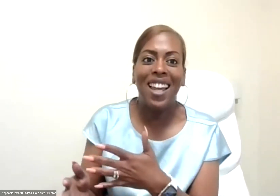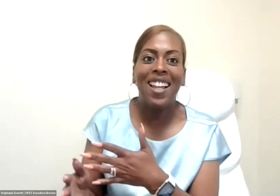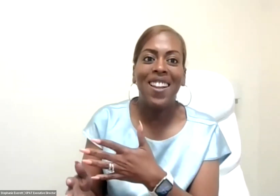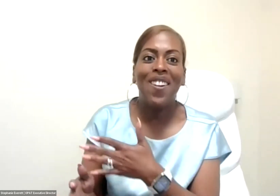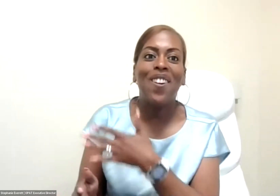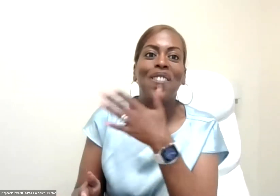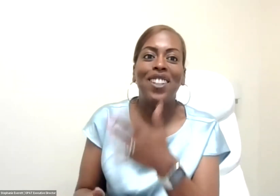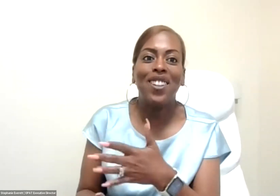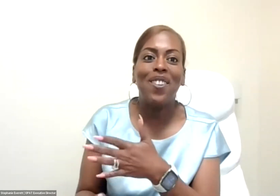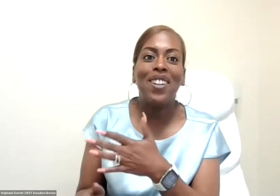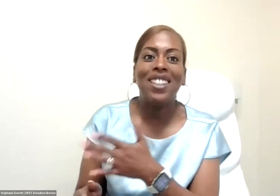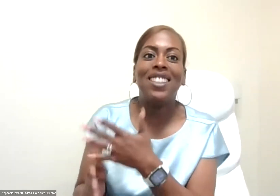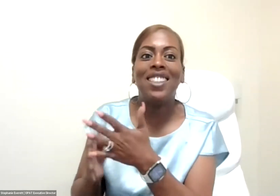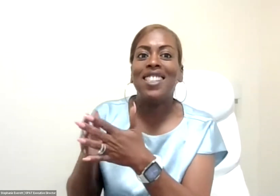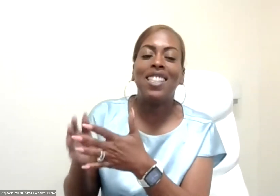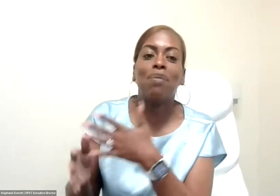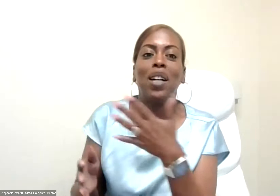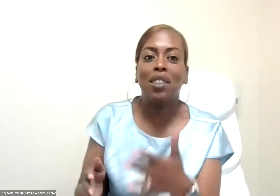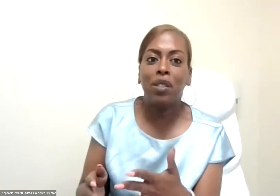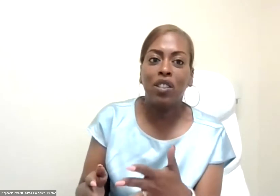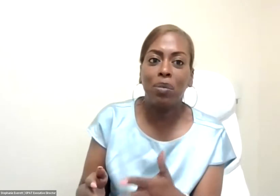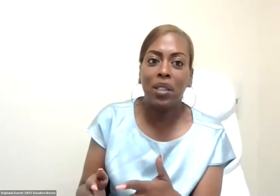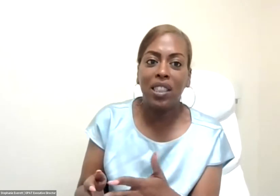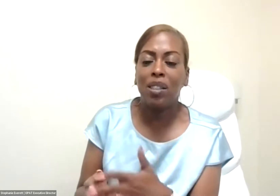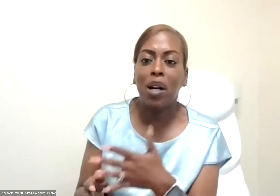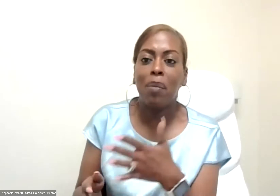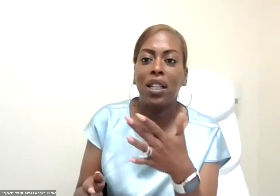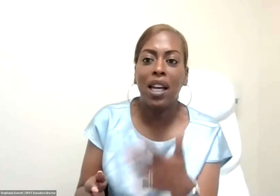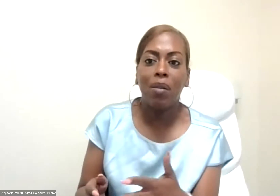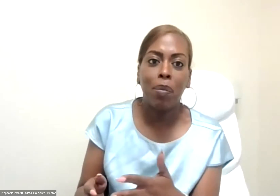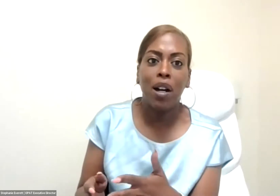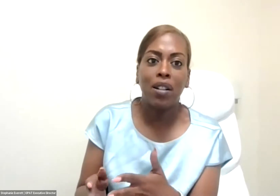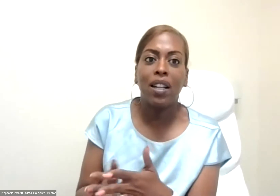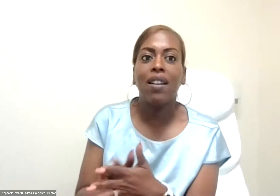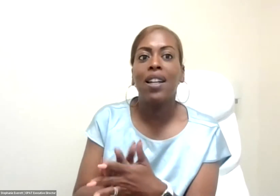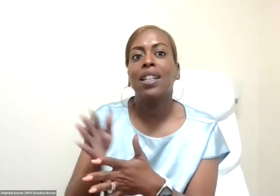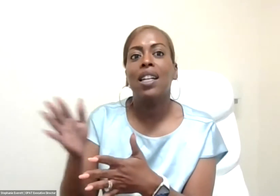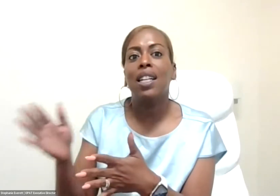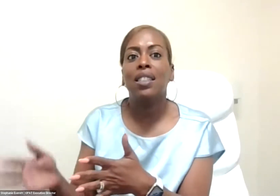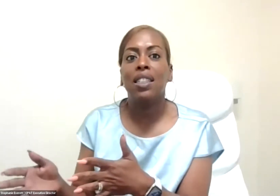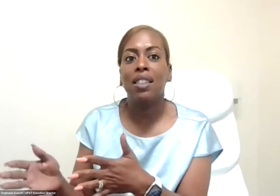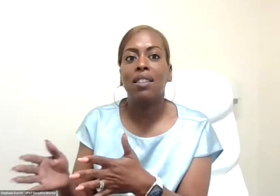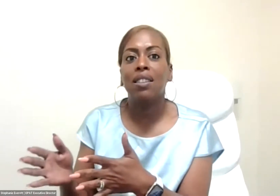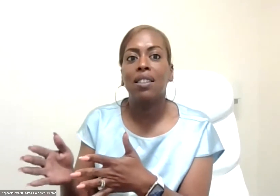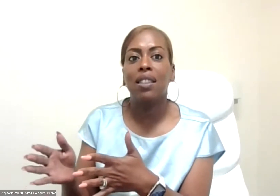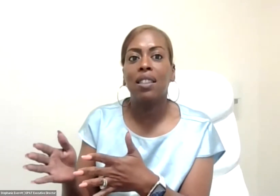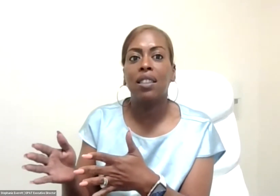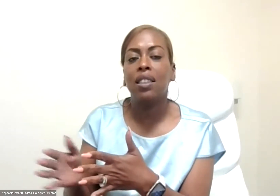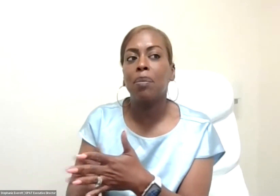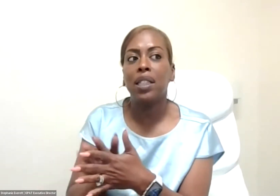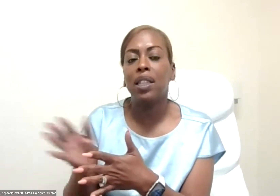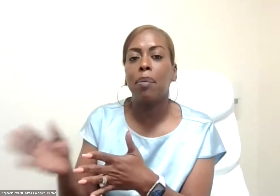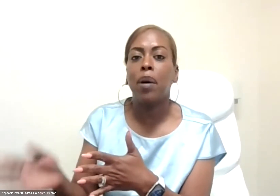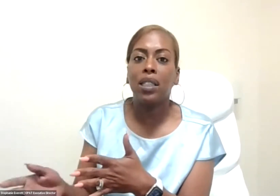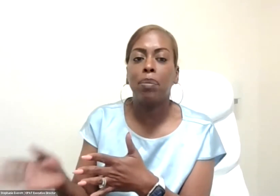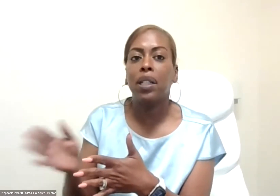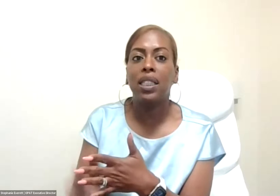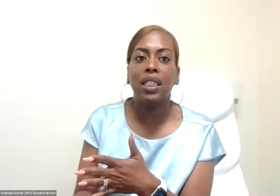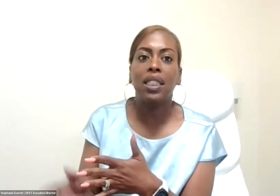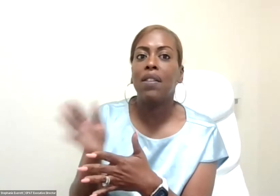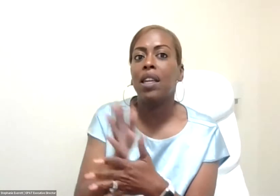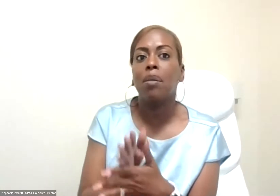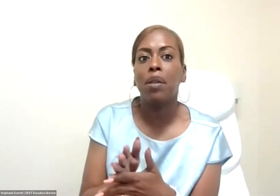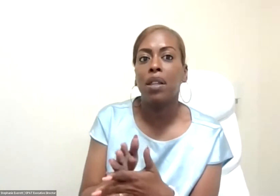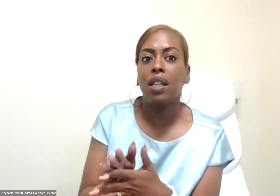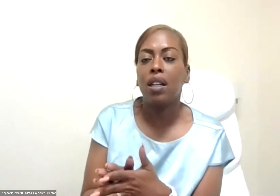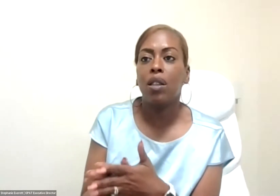say, oh, does Boston Transportation Department allow them to park there? Is it someplace that Boston Police